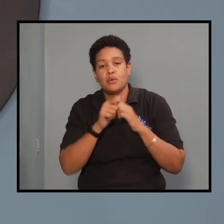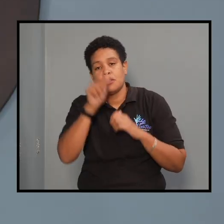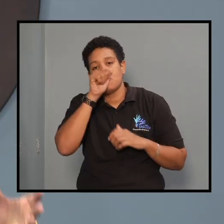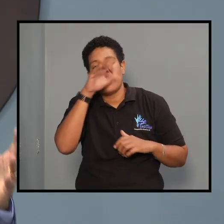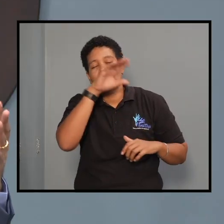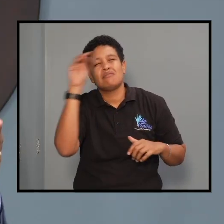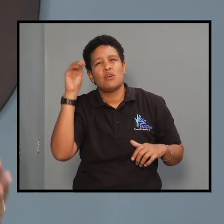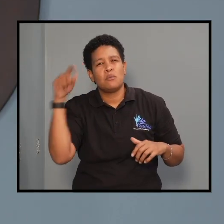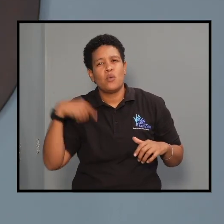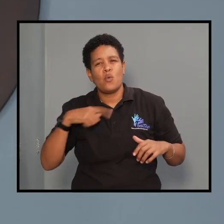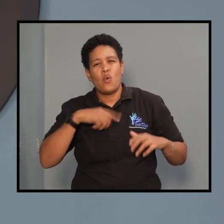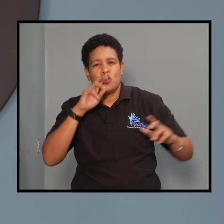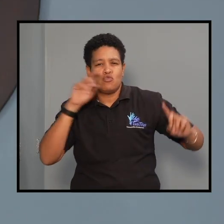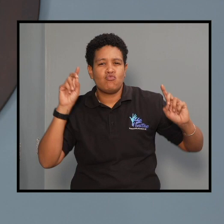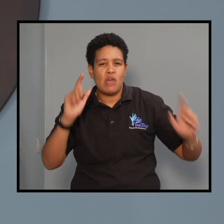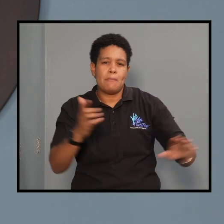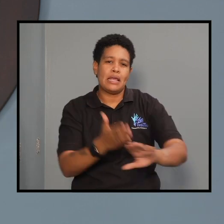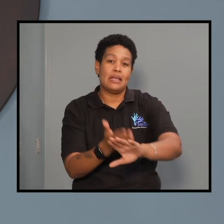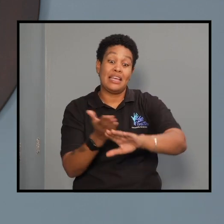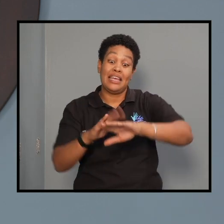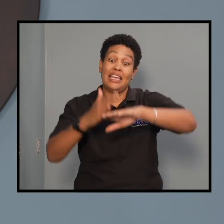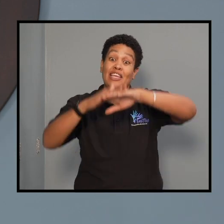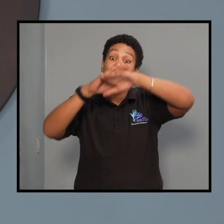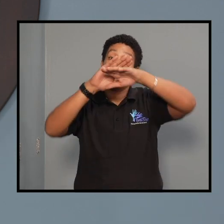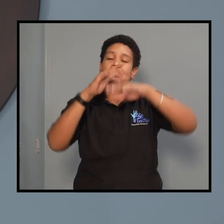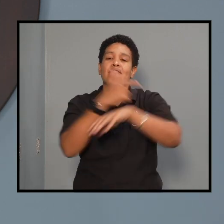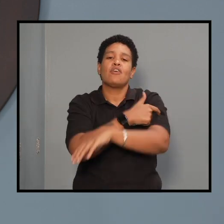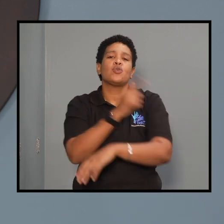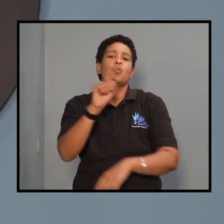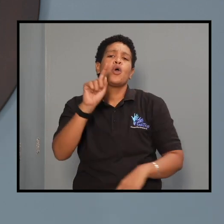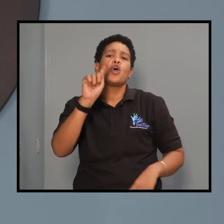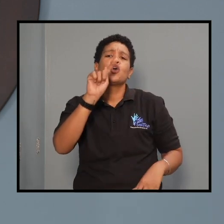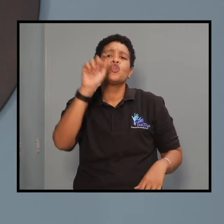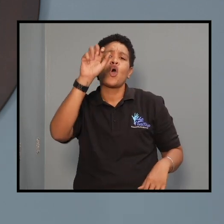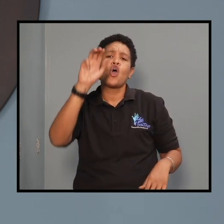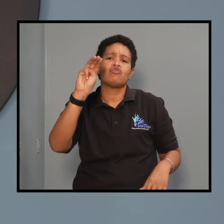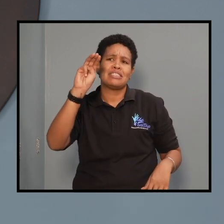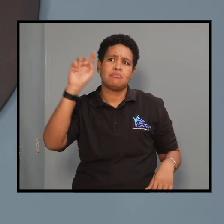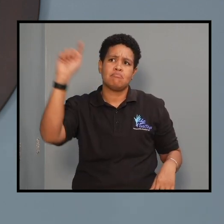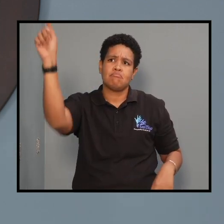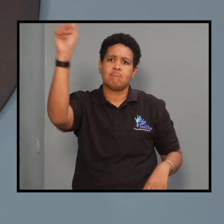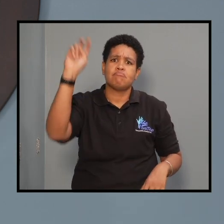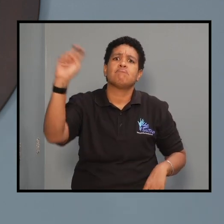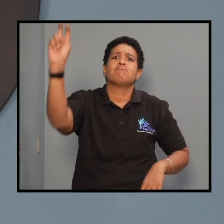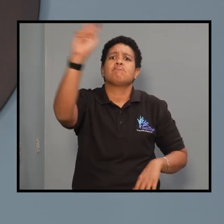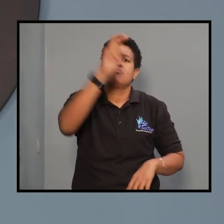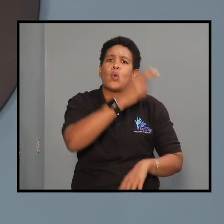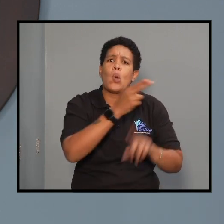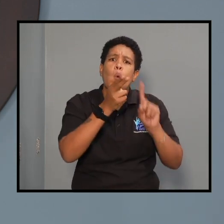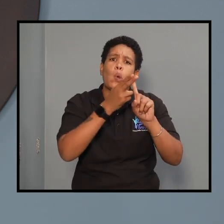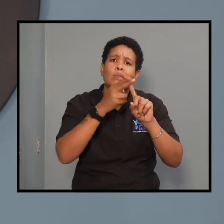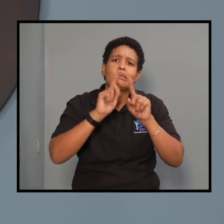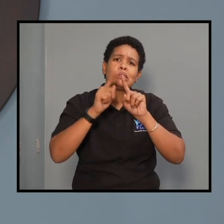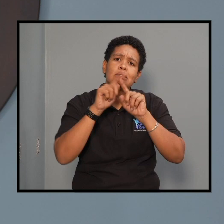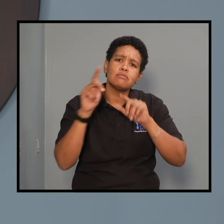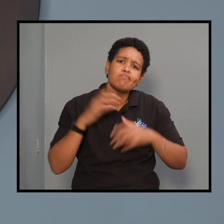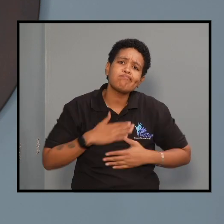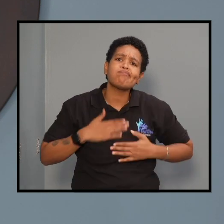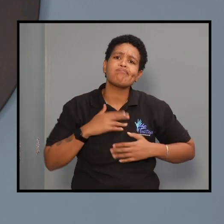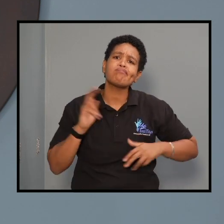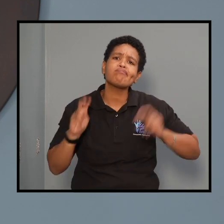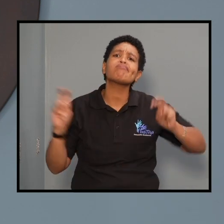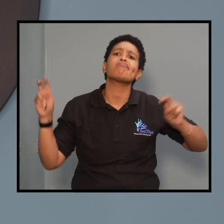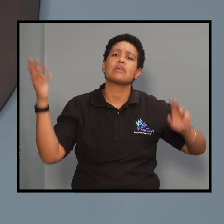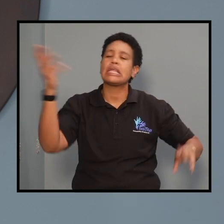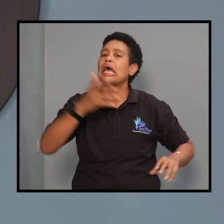We want to rapidly increase vaccination in the tourism sector. And you can see strategically why you'd want to do that. We would rapidly want